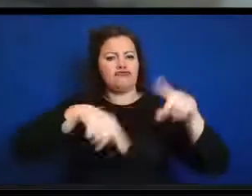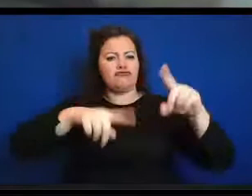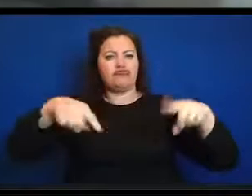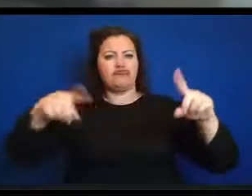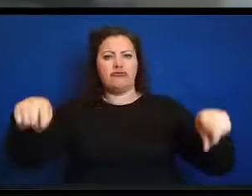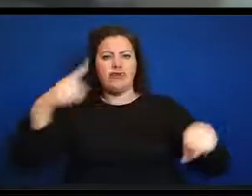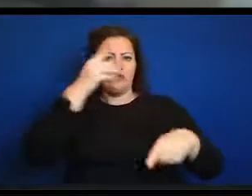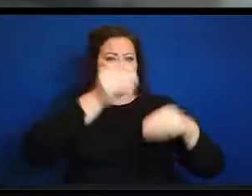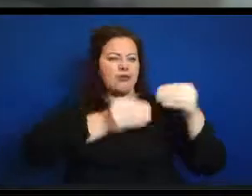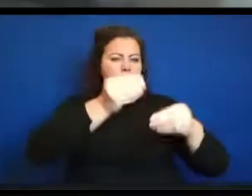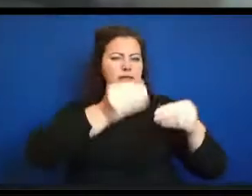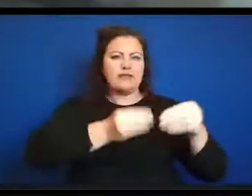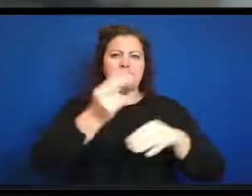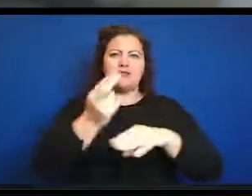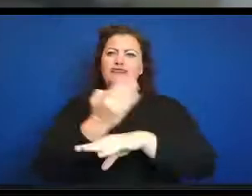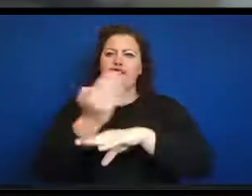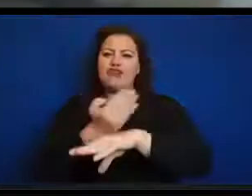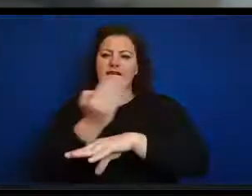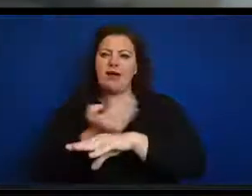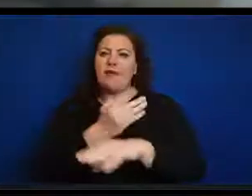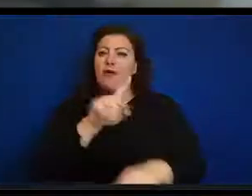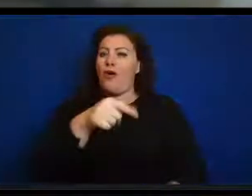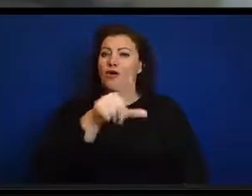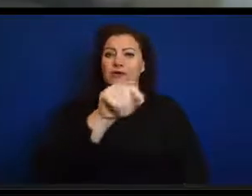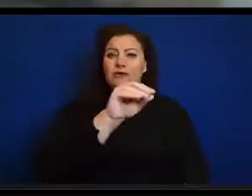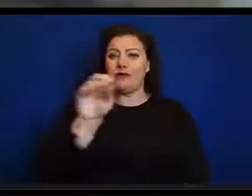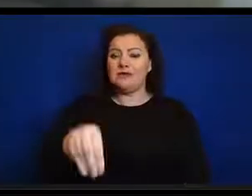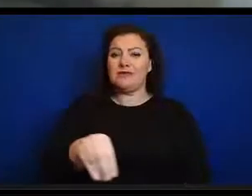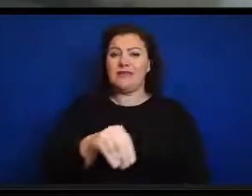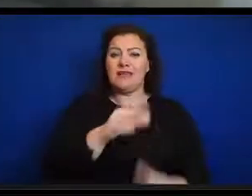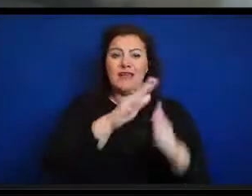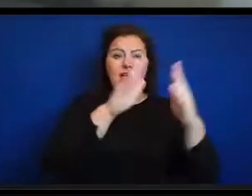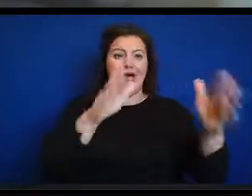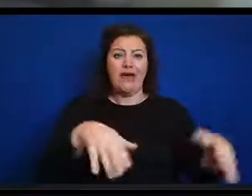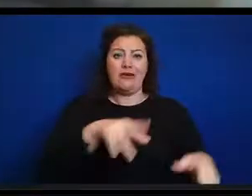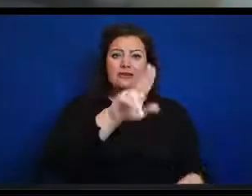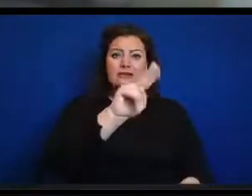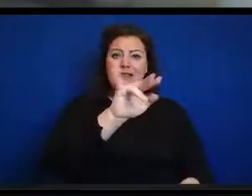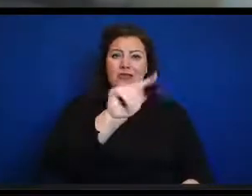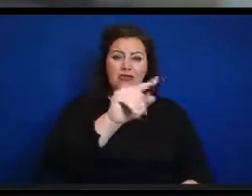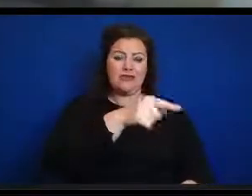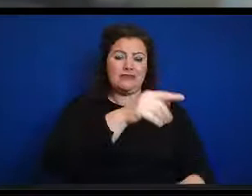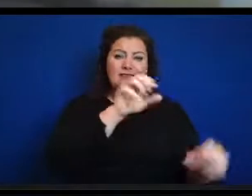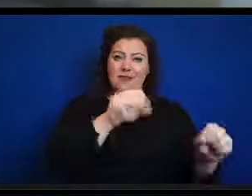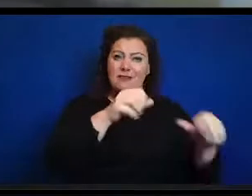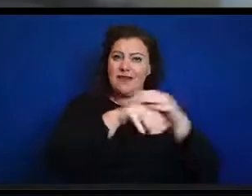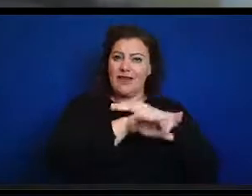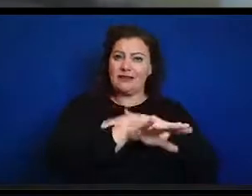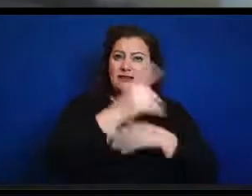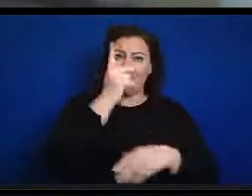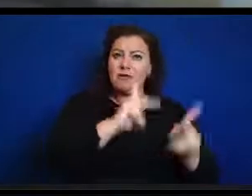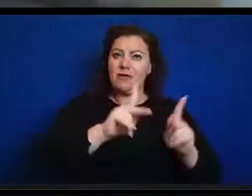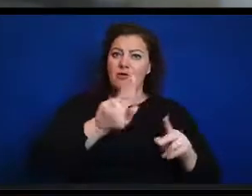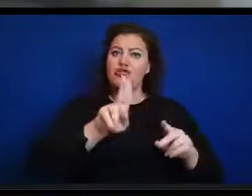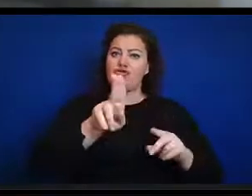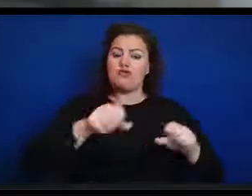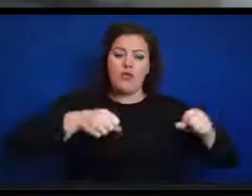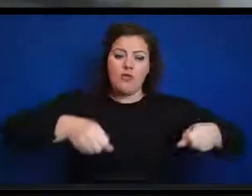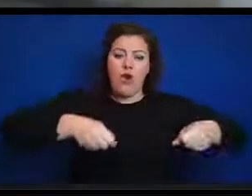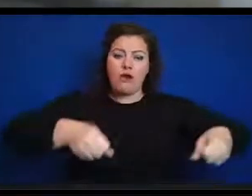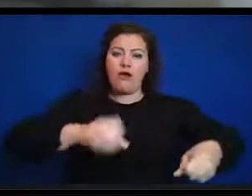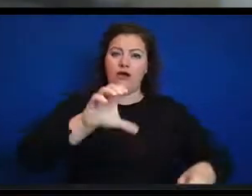rehabilitation. Only 20% of housing units are accessible to persons who use walkers, canes,